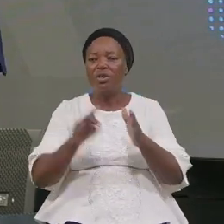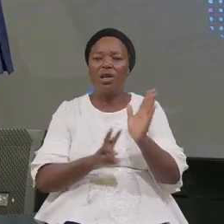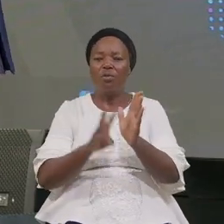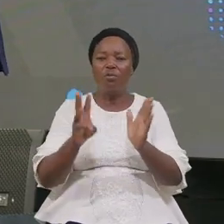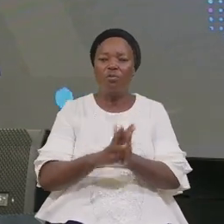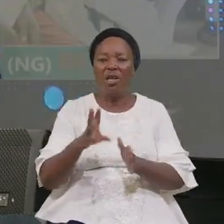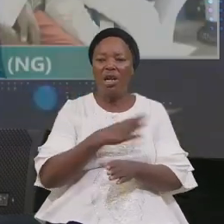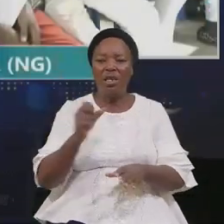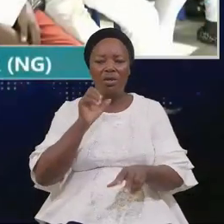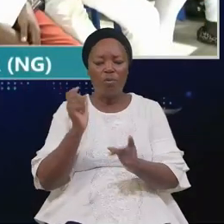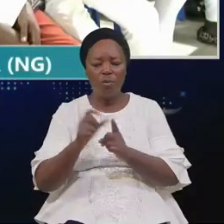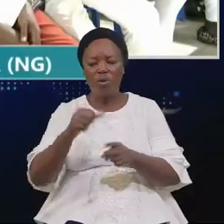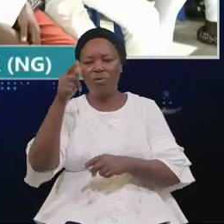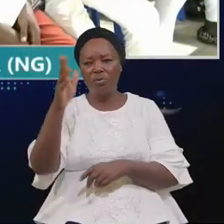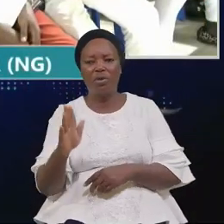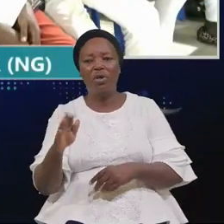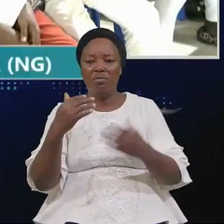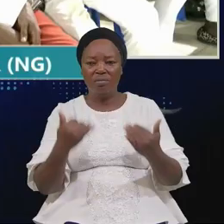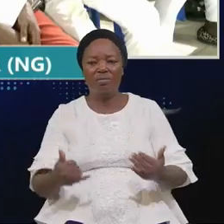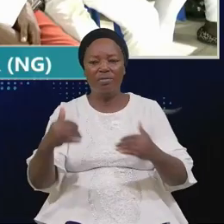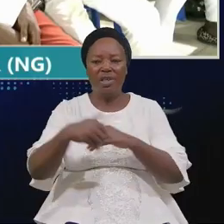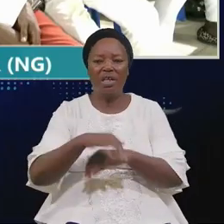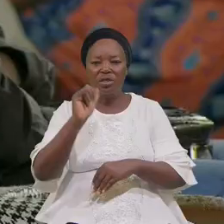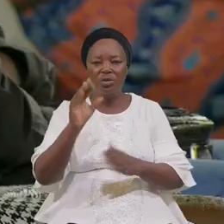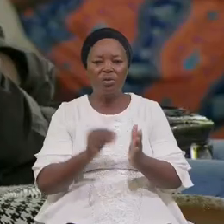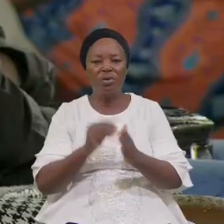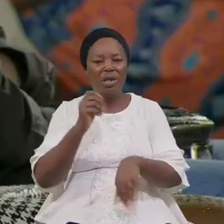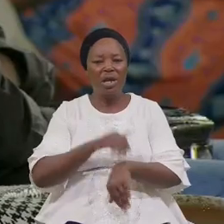the word of God. Tonight is your night.